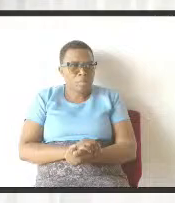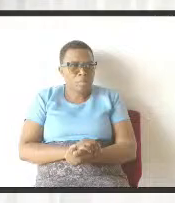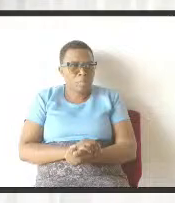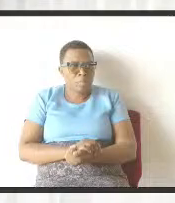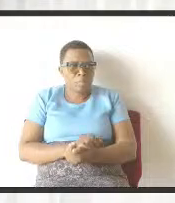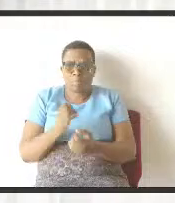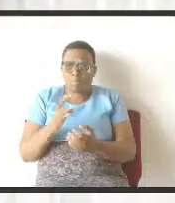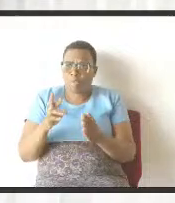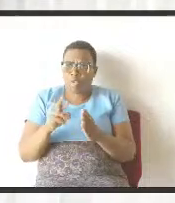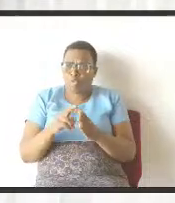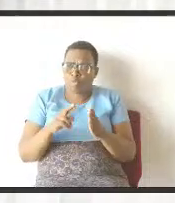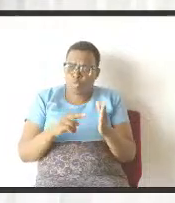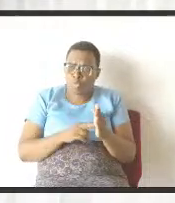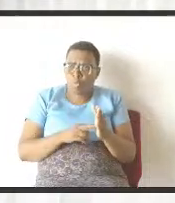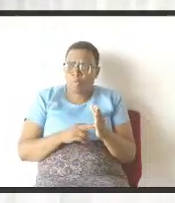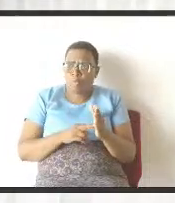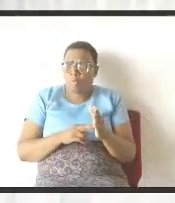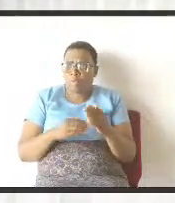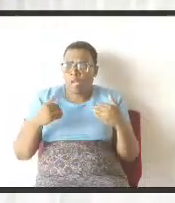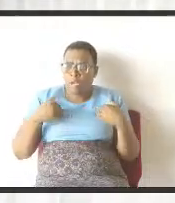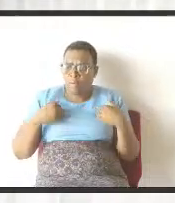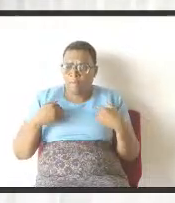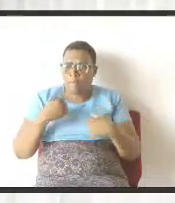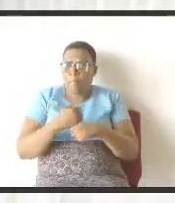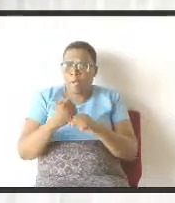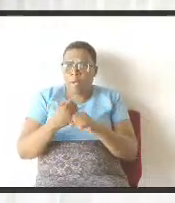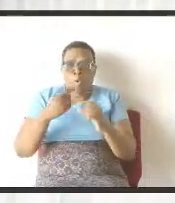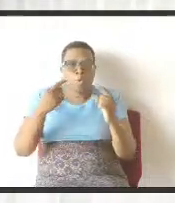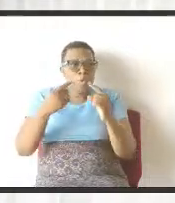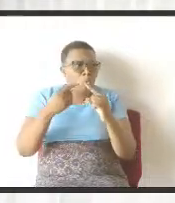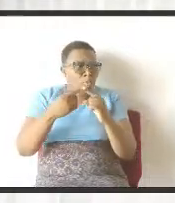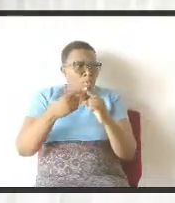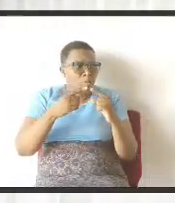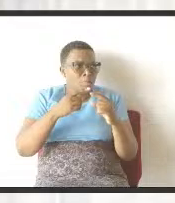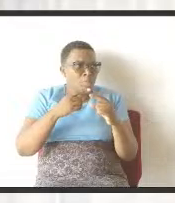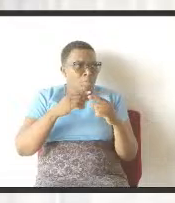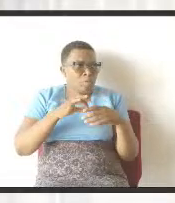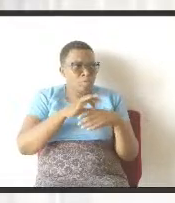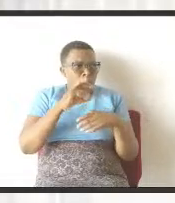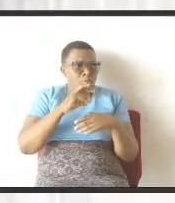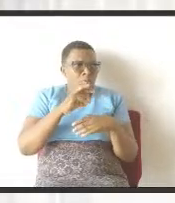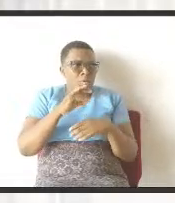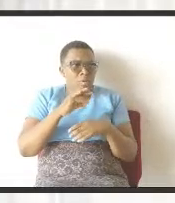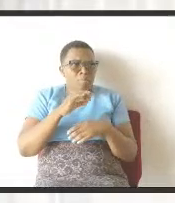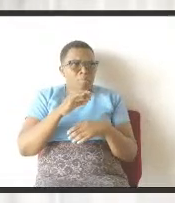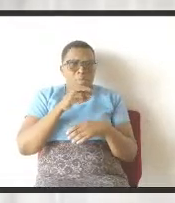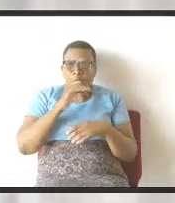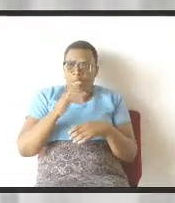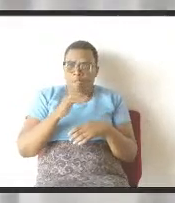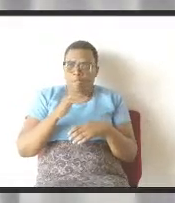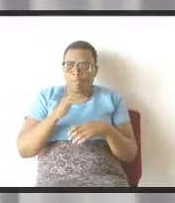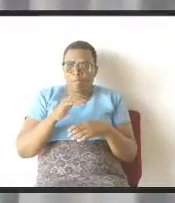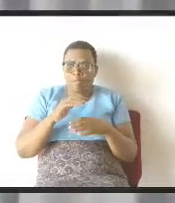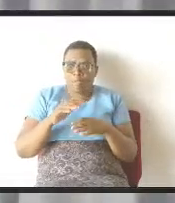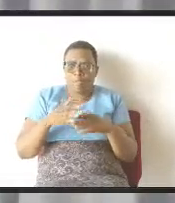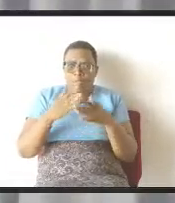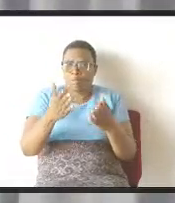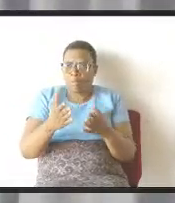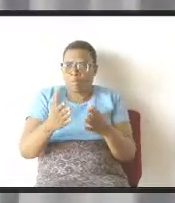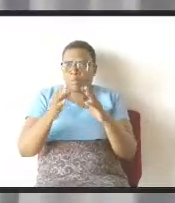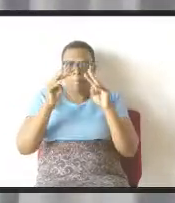You have to set spiritual goals. And by the way, you just don't drift into being successful